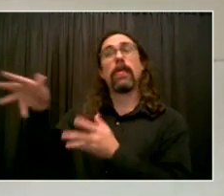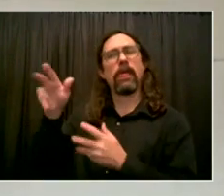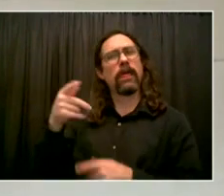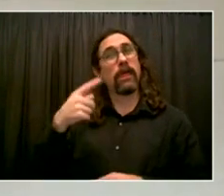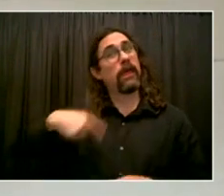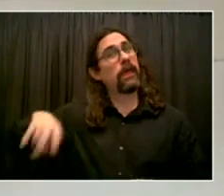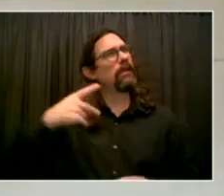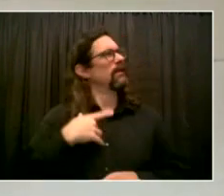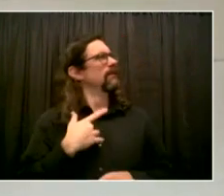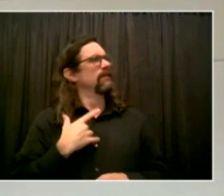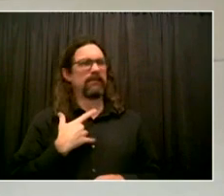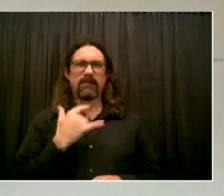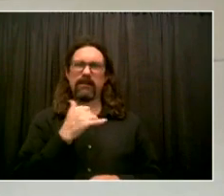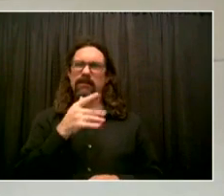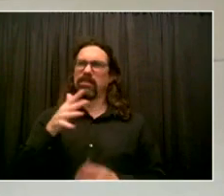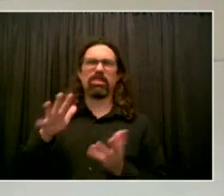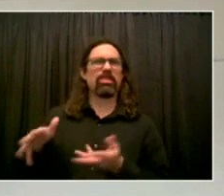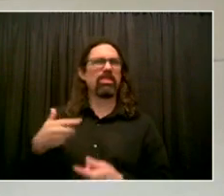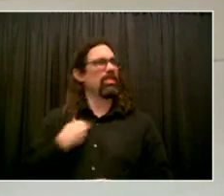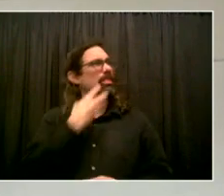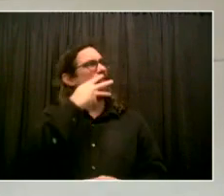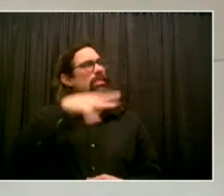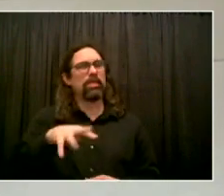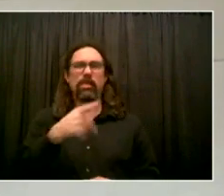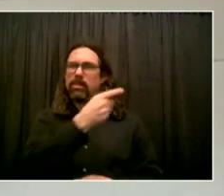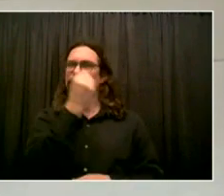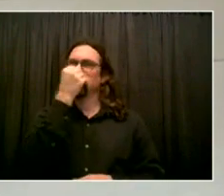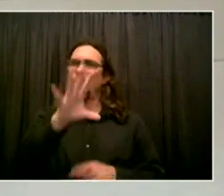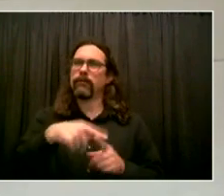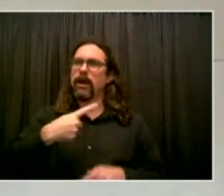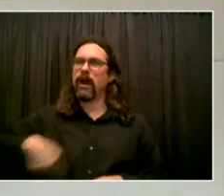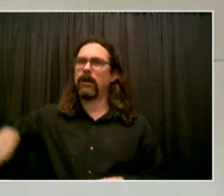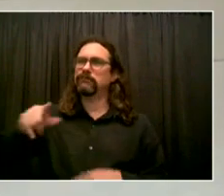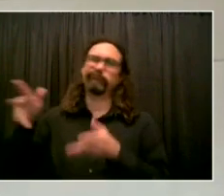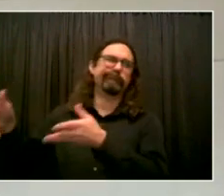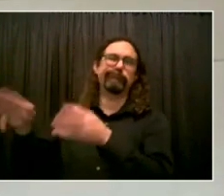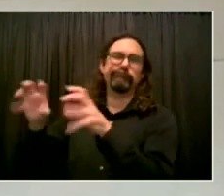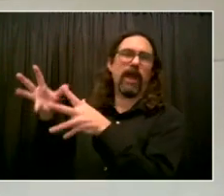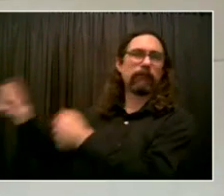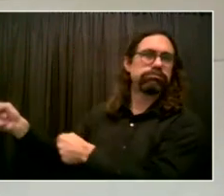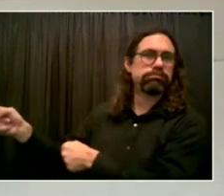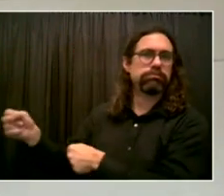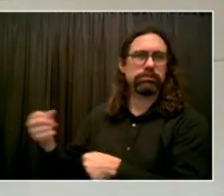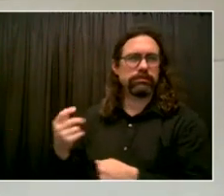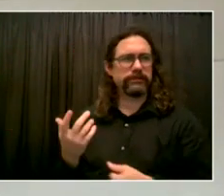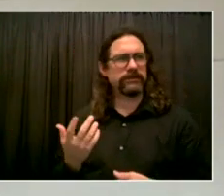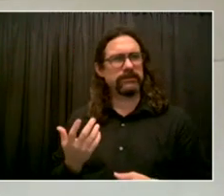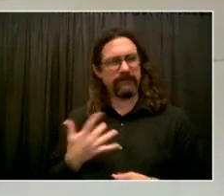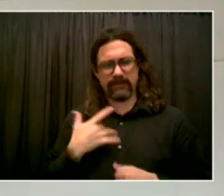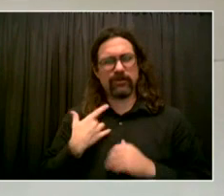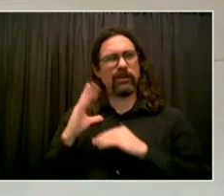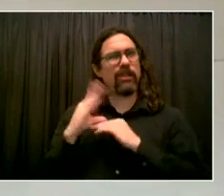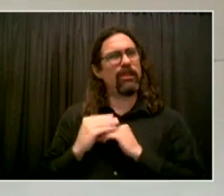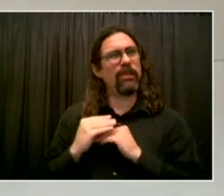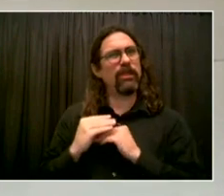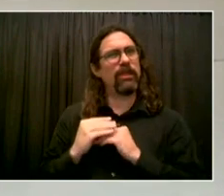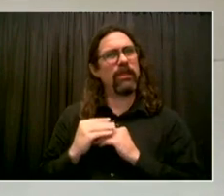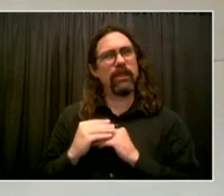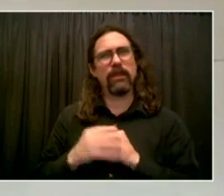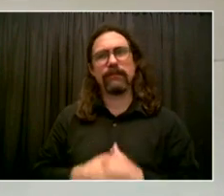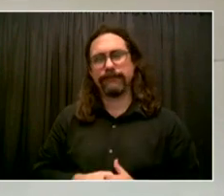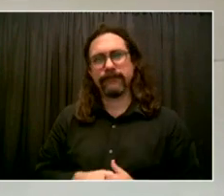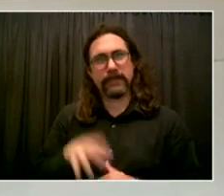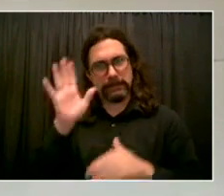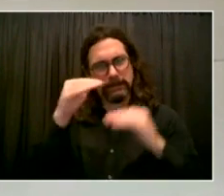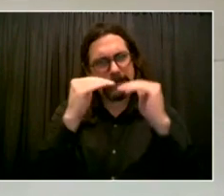housing residents should not have to endure. So as we continue our pursuit of a just and equitable pandemic recovery, I look